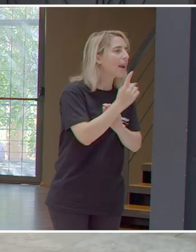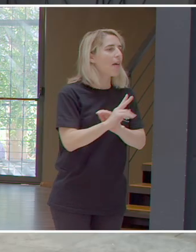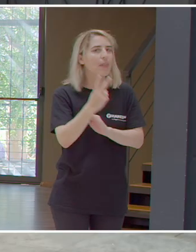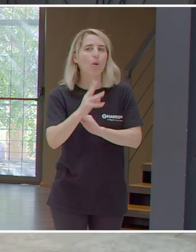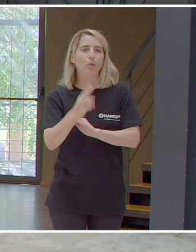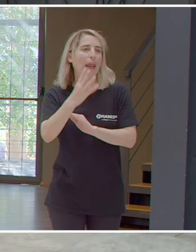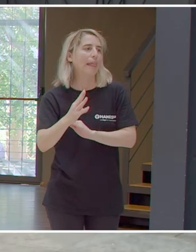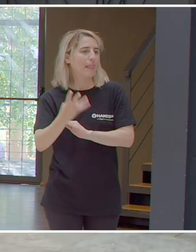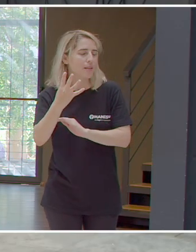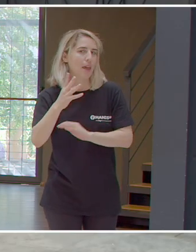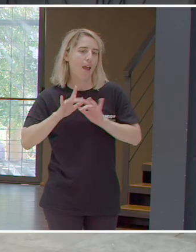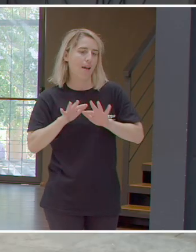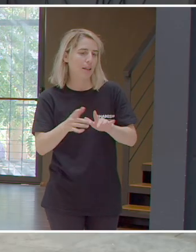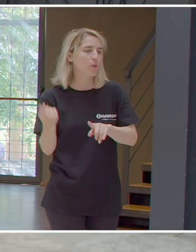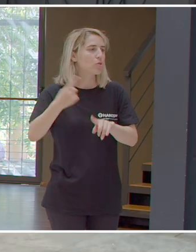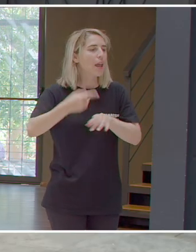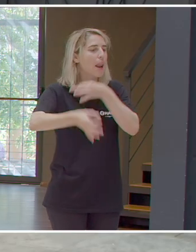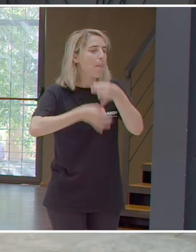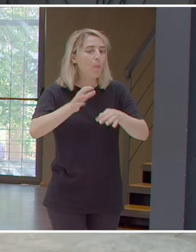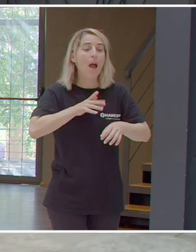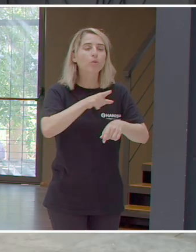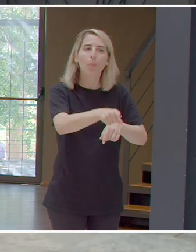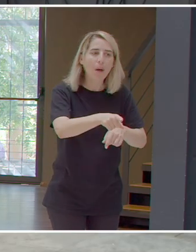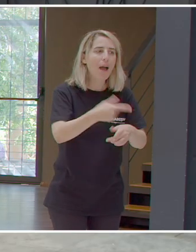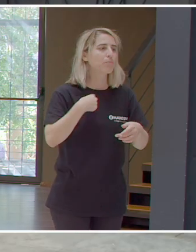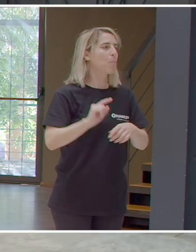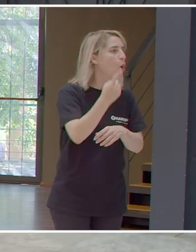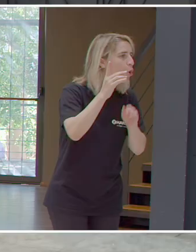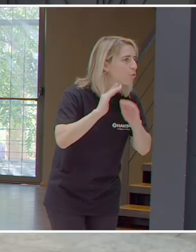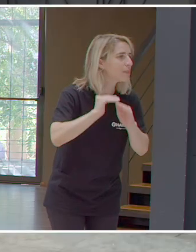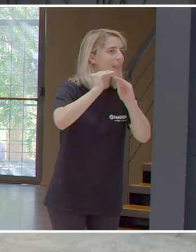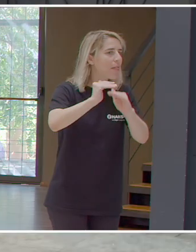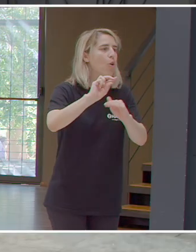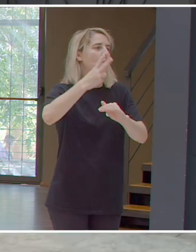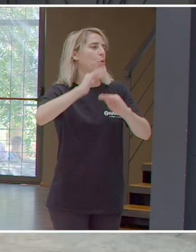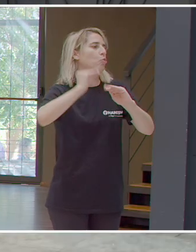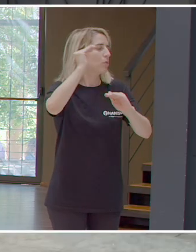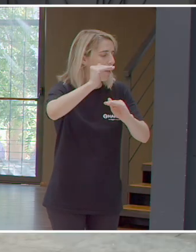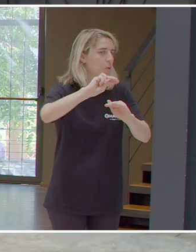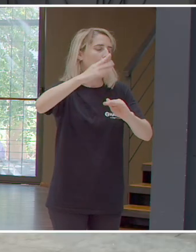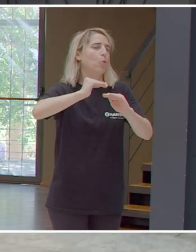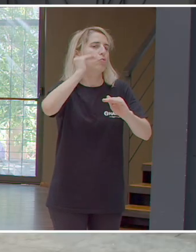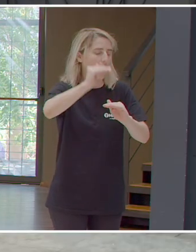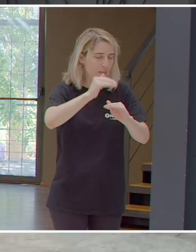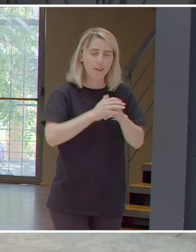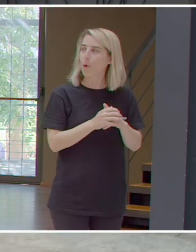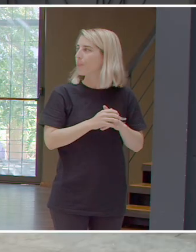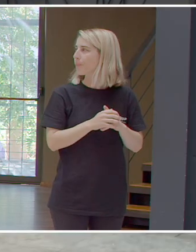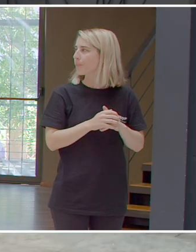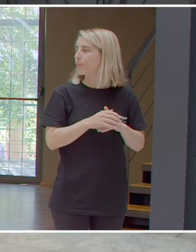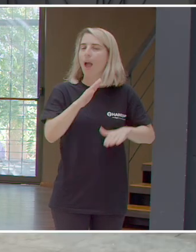a diagnosis and also tell the people in which stage of cancer they are to give